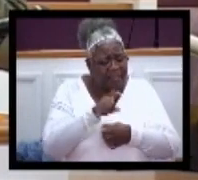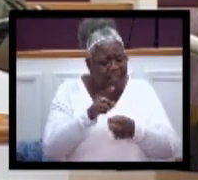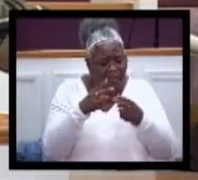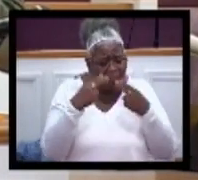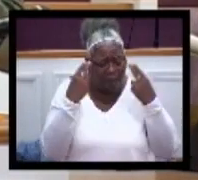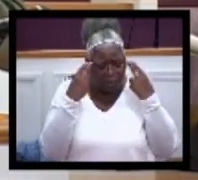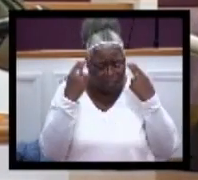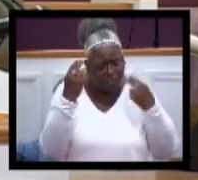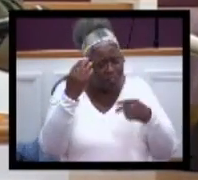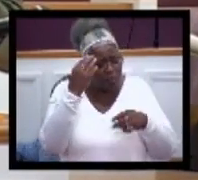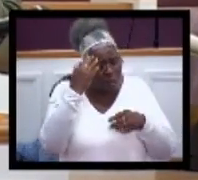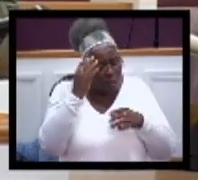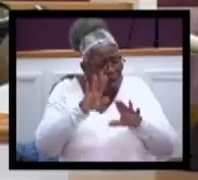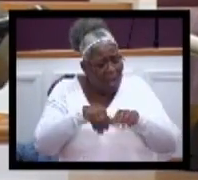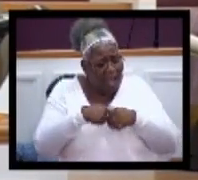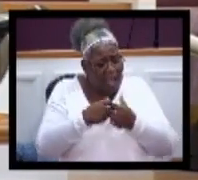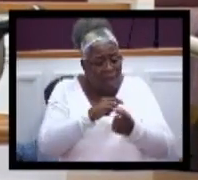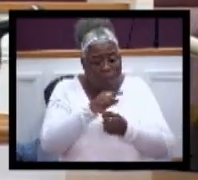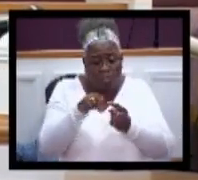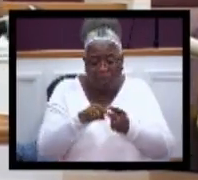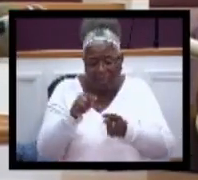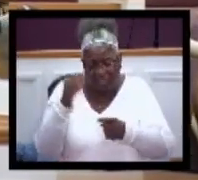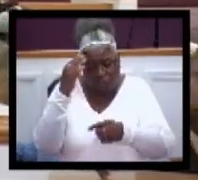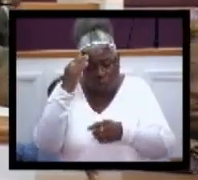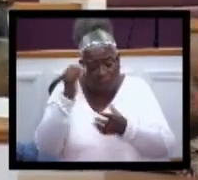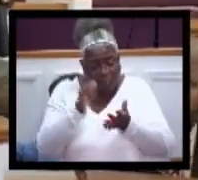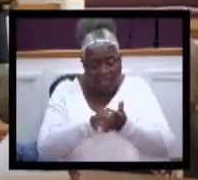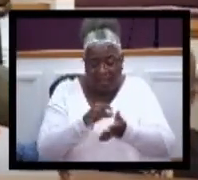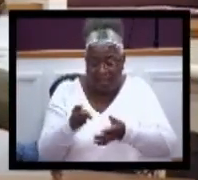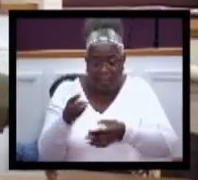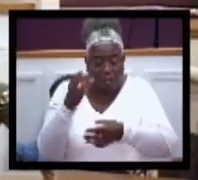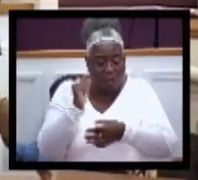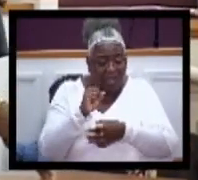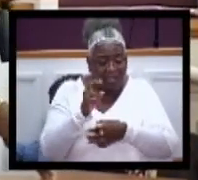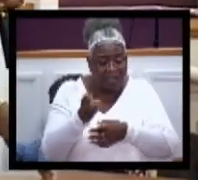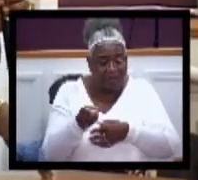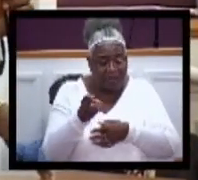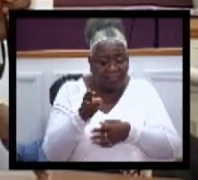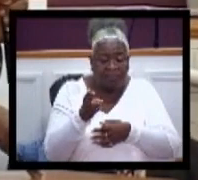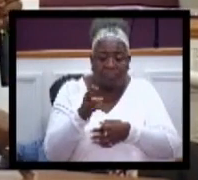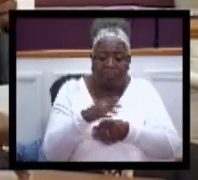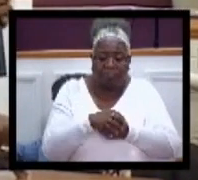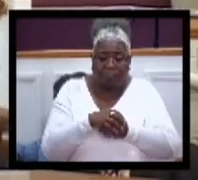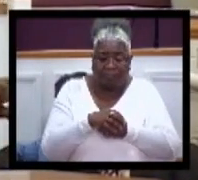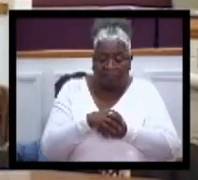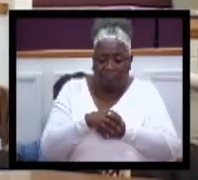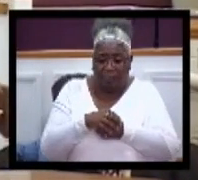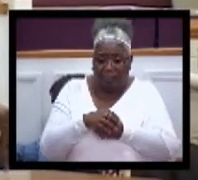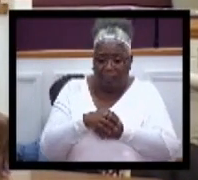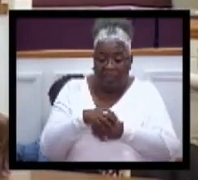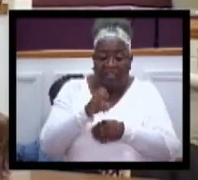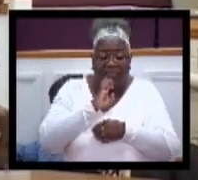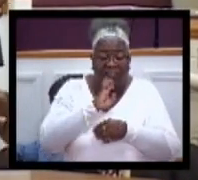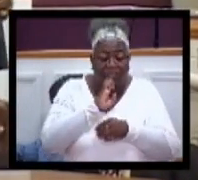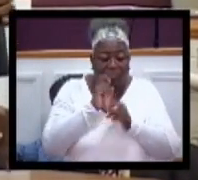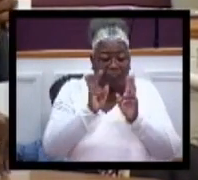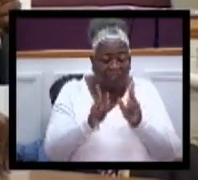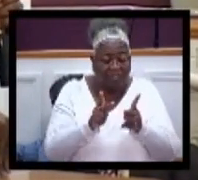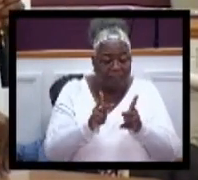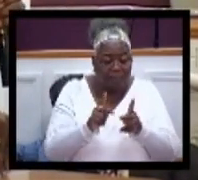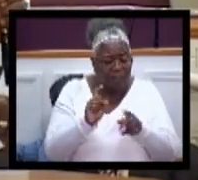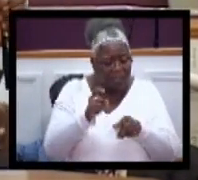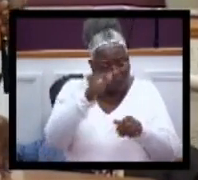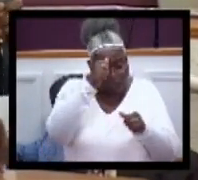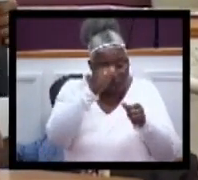Moses know? How would he know that he was an Egyptian? You got to remember, his